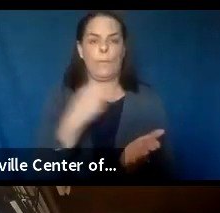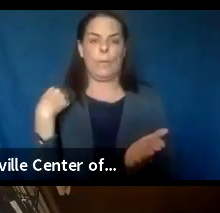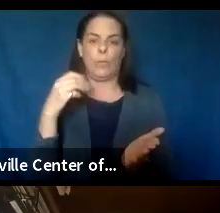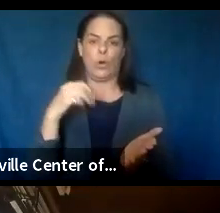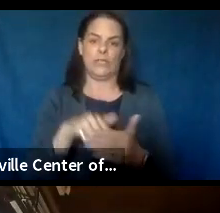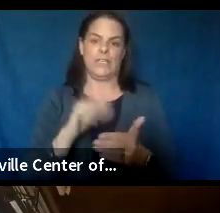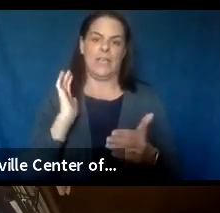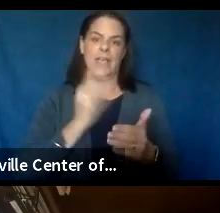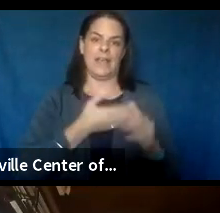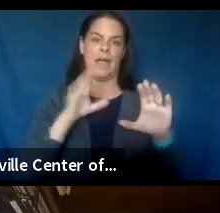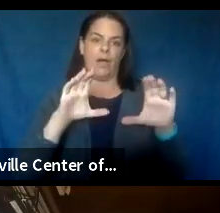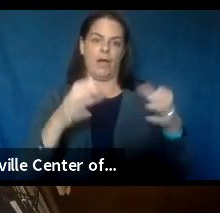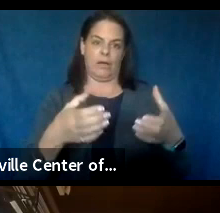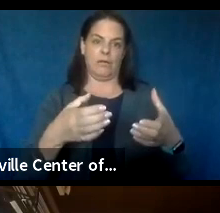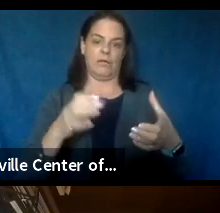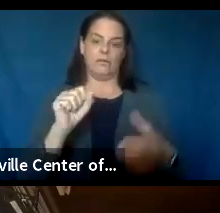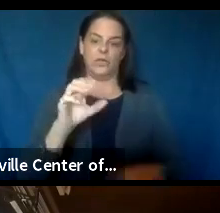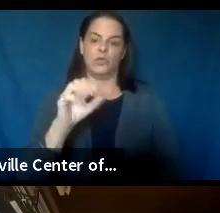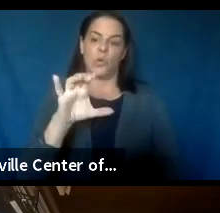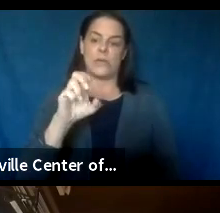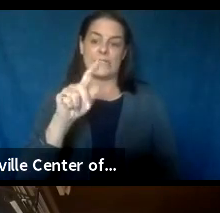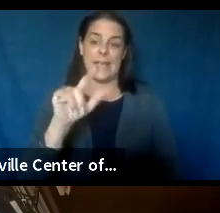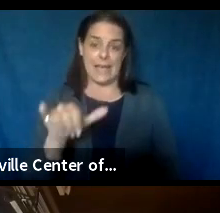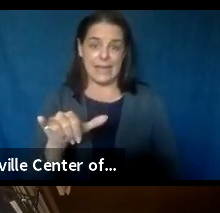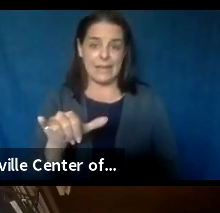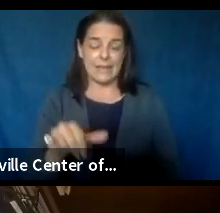society. And